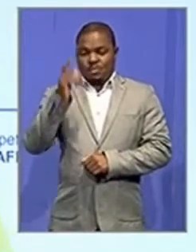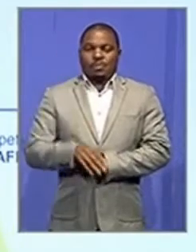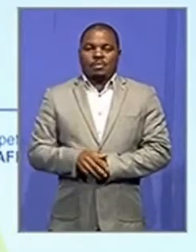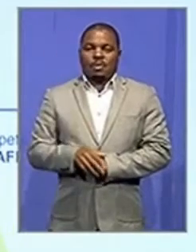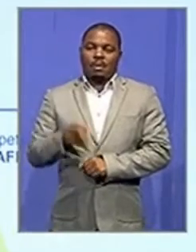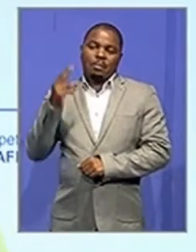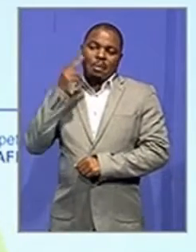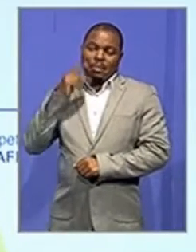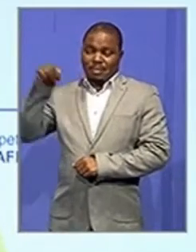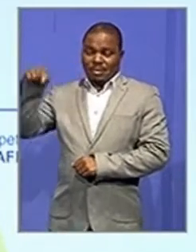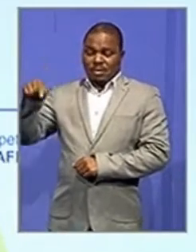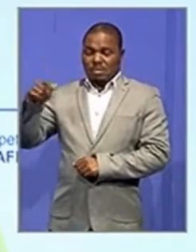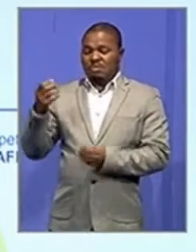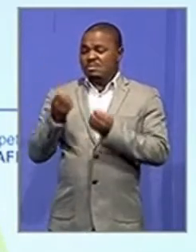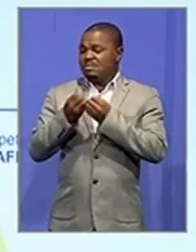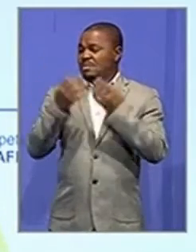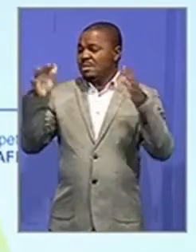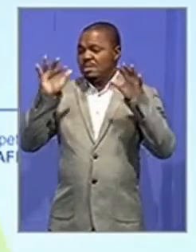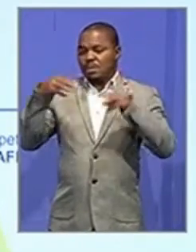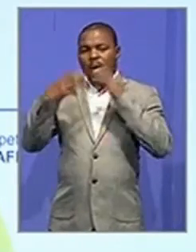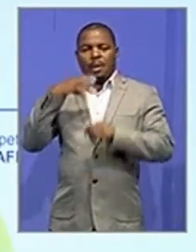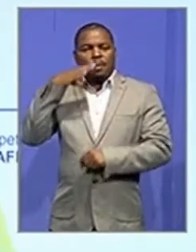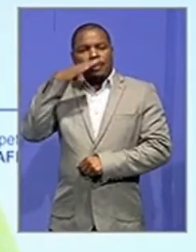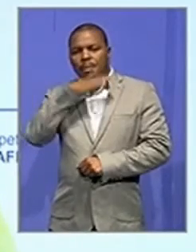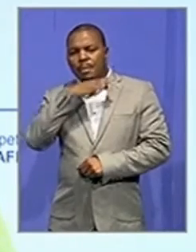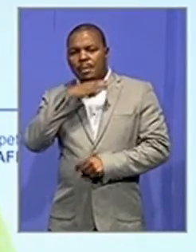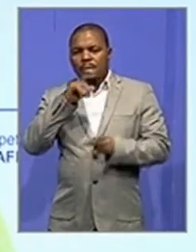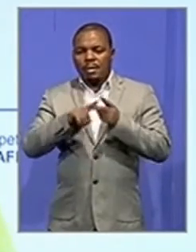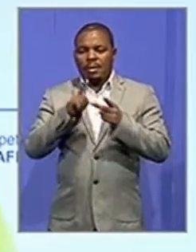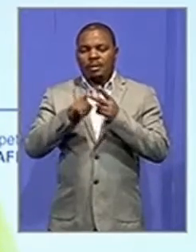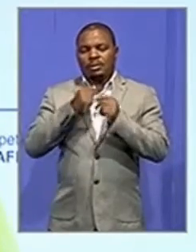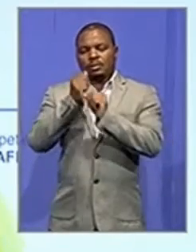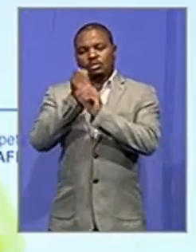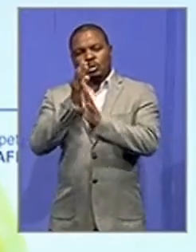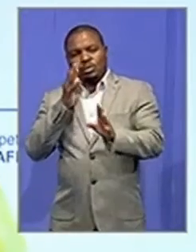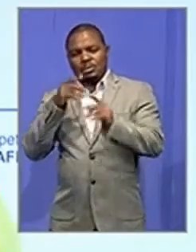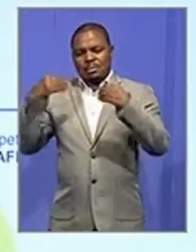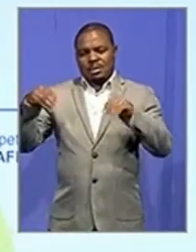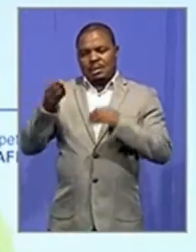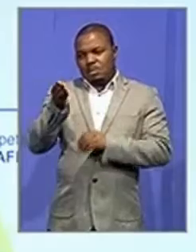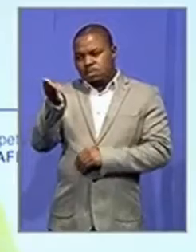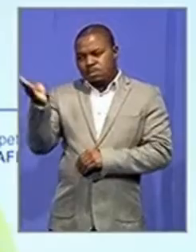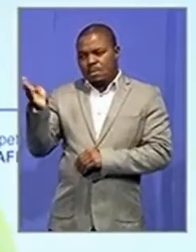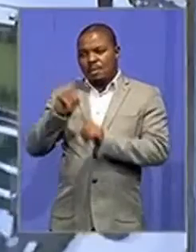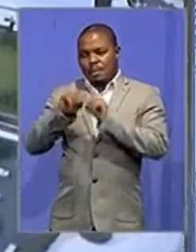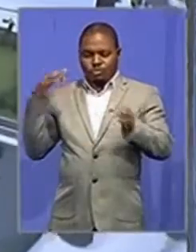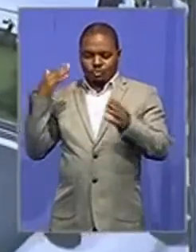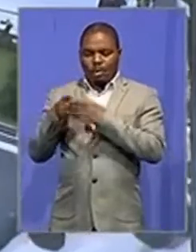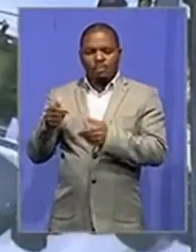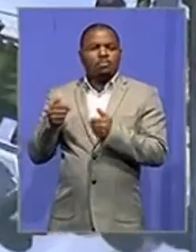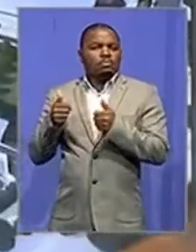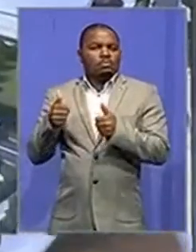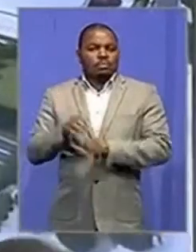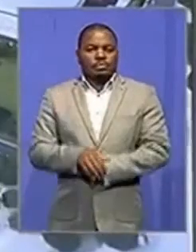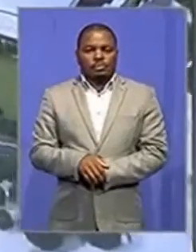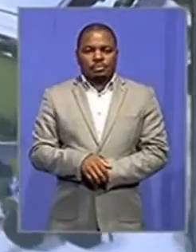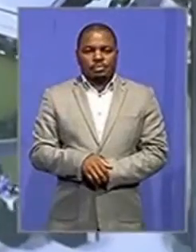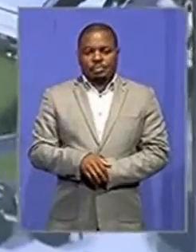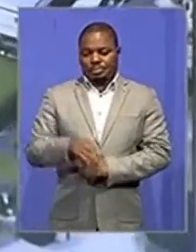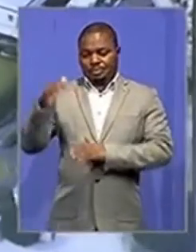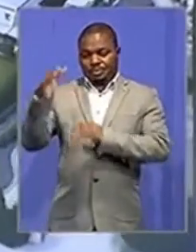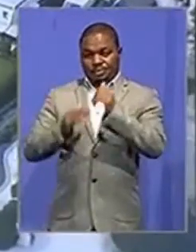Mamelodi has got a lot of unemployed people, a lot of township businesses, but so far, so good. Ho lebelletswe hore kaho e